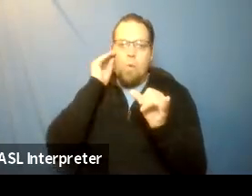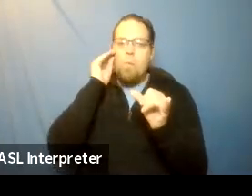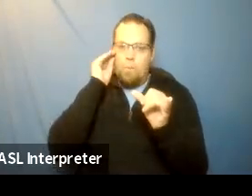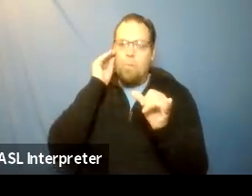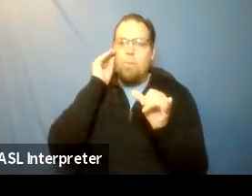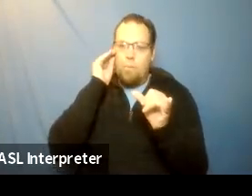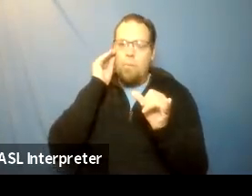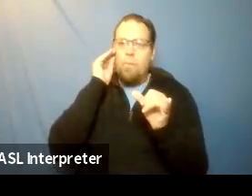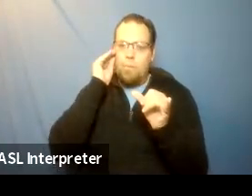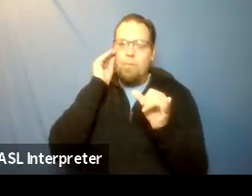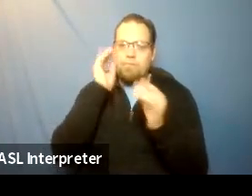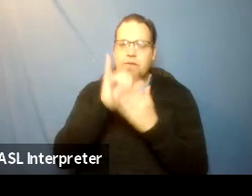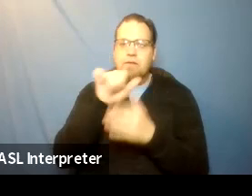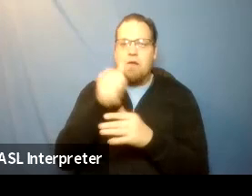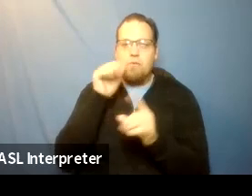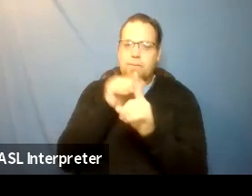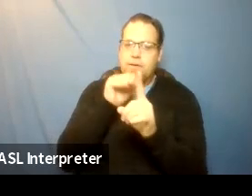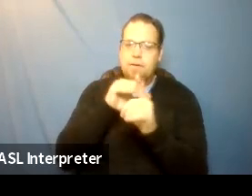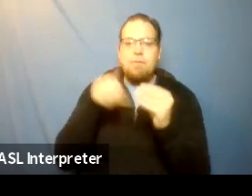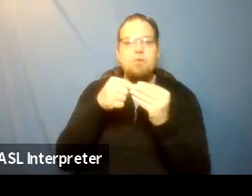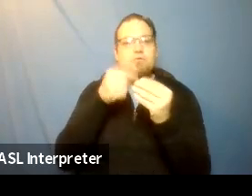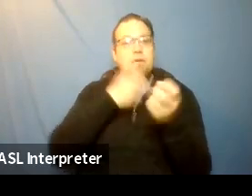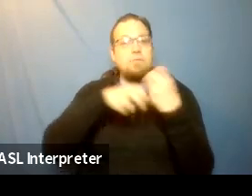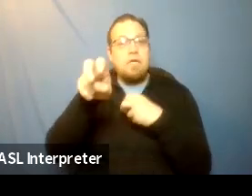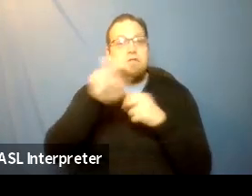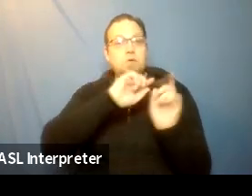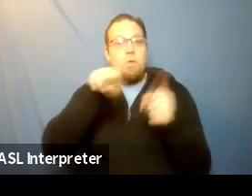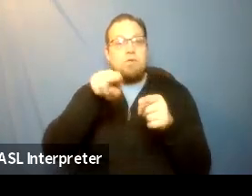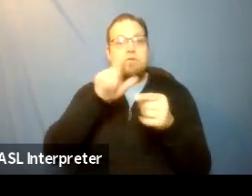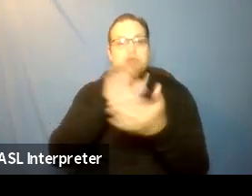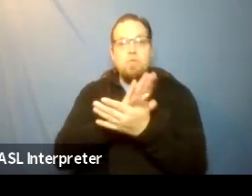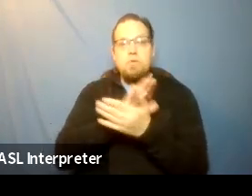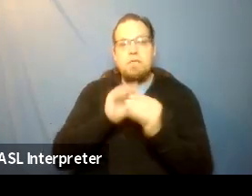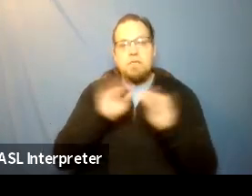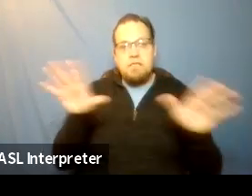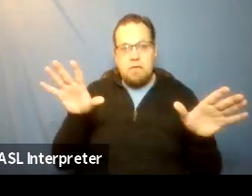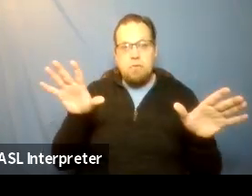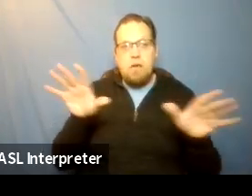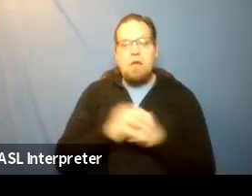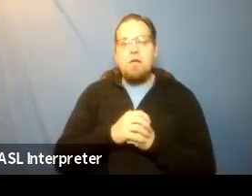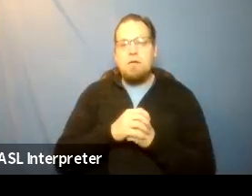the other reminder about transportation or coming to school in general.